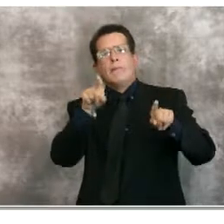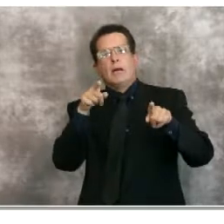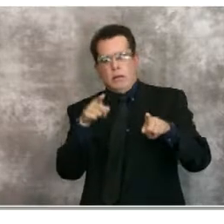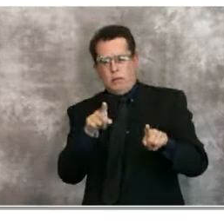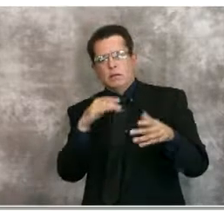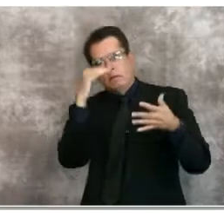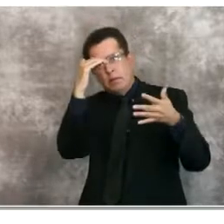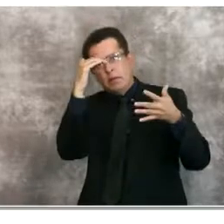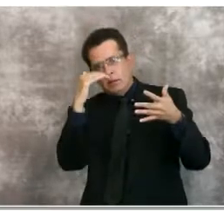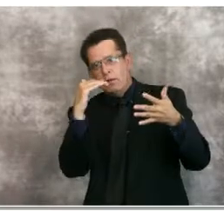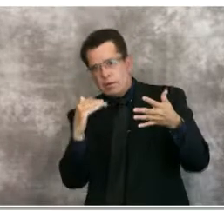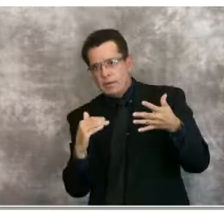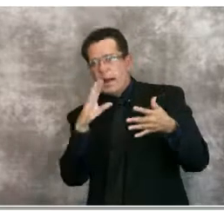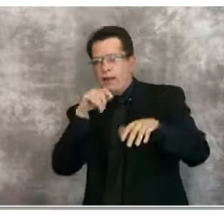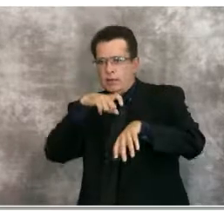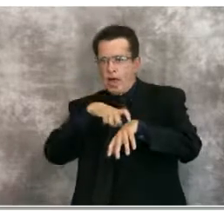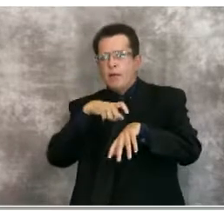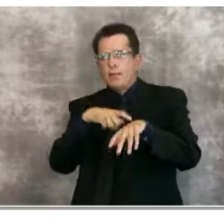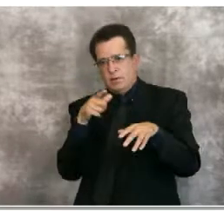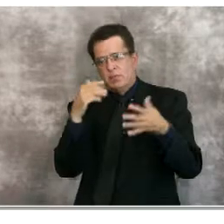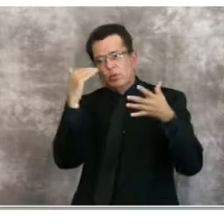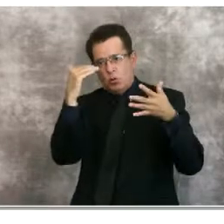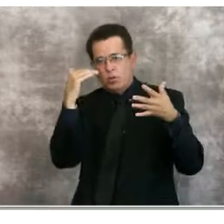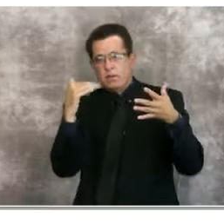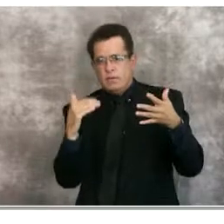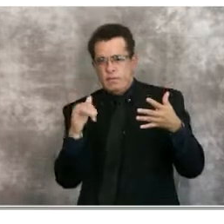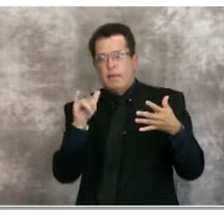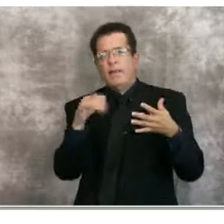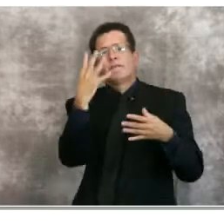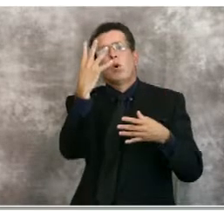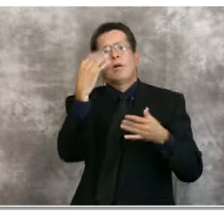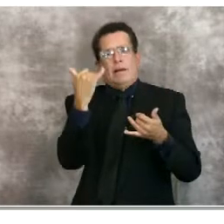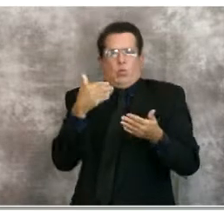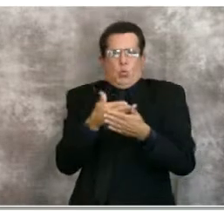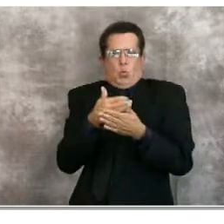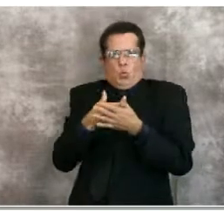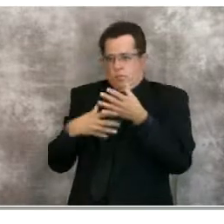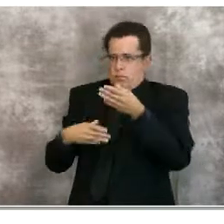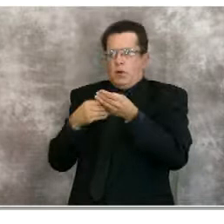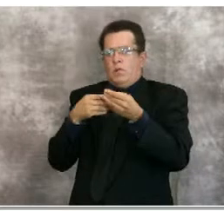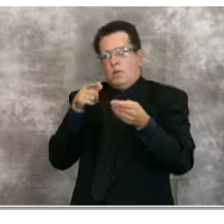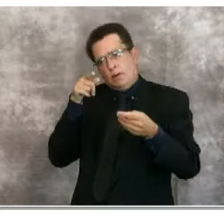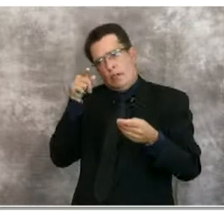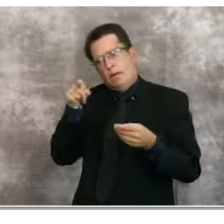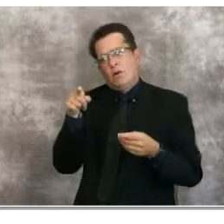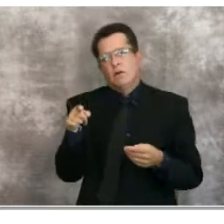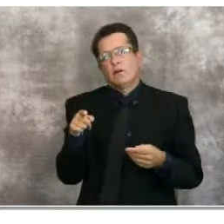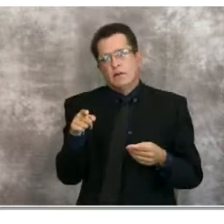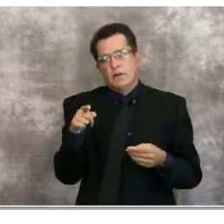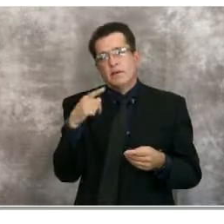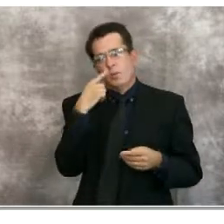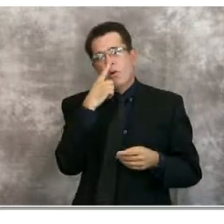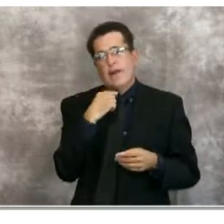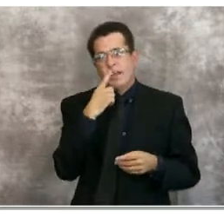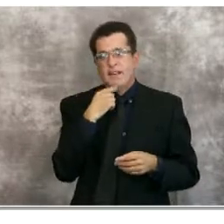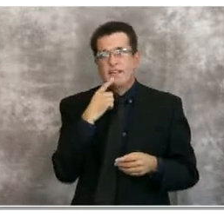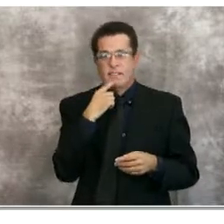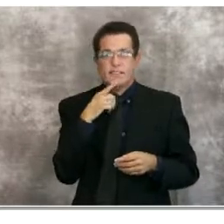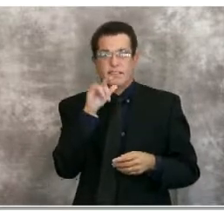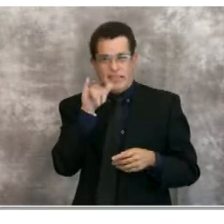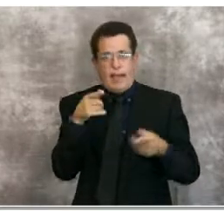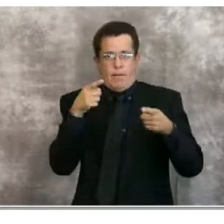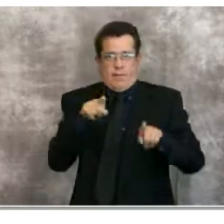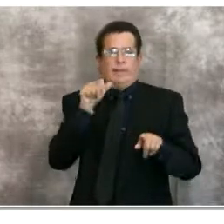of the various locations. And these are the four newest outbreaks reported and confirmed as